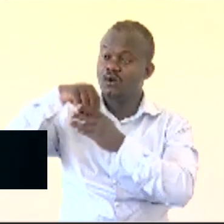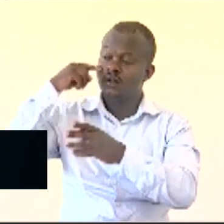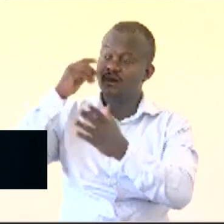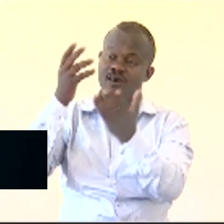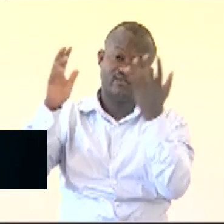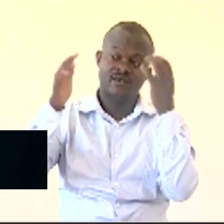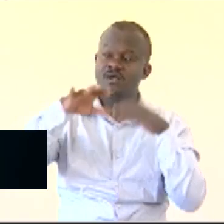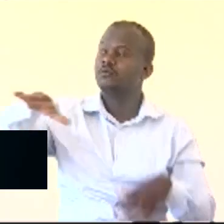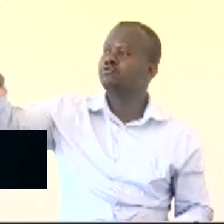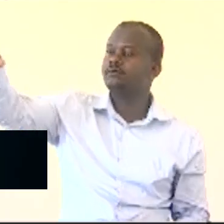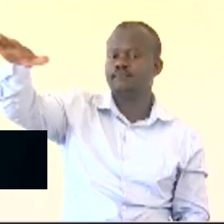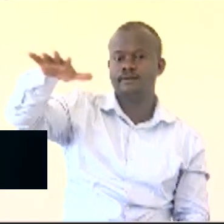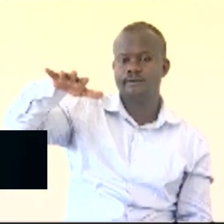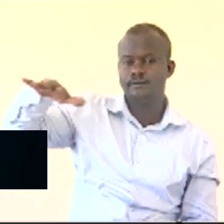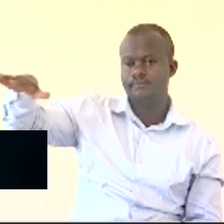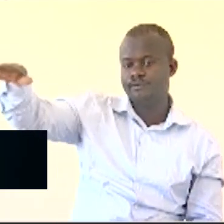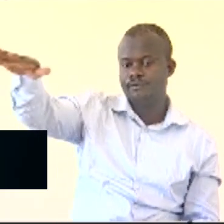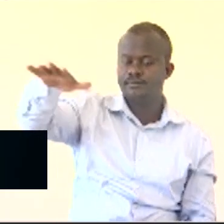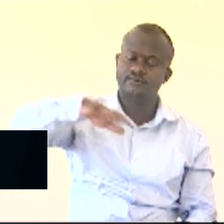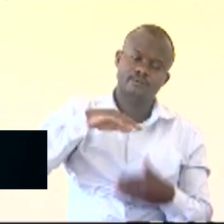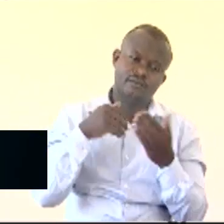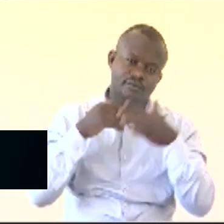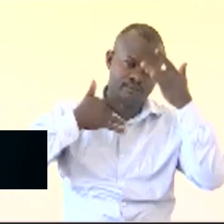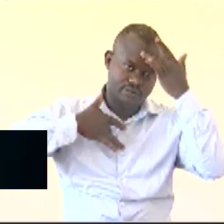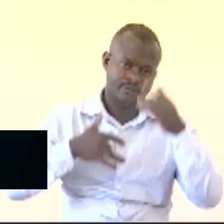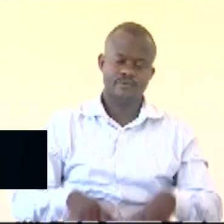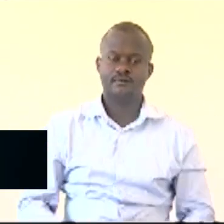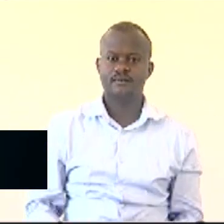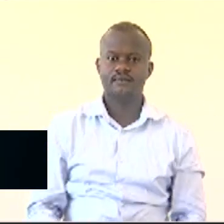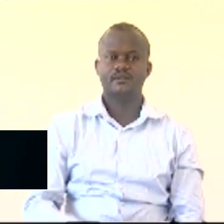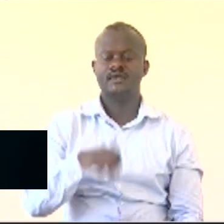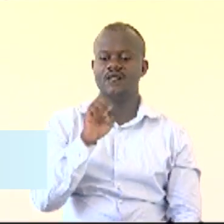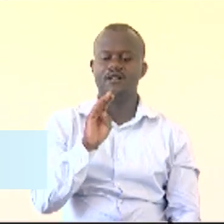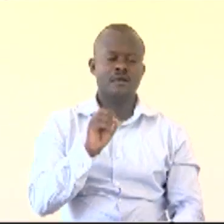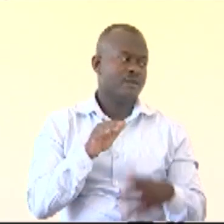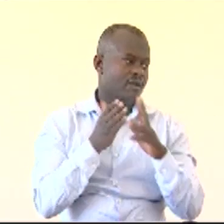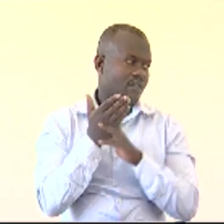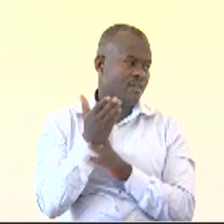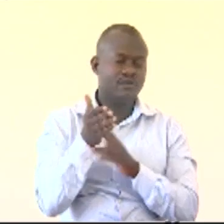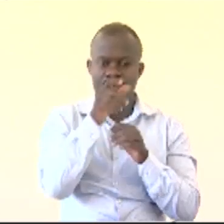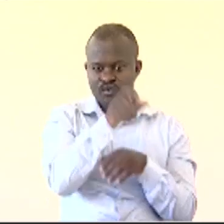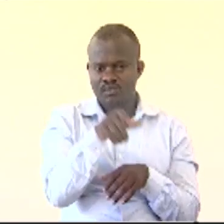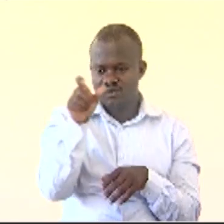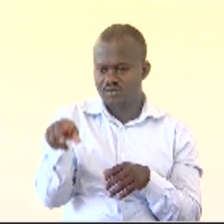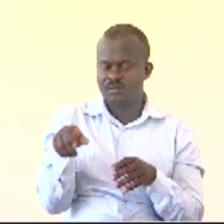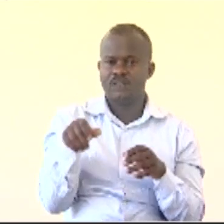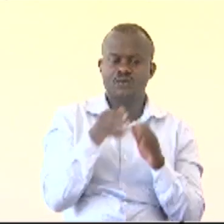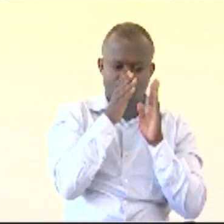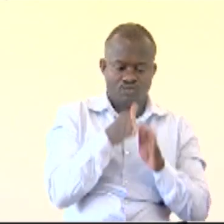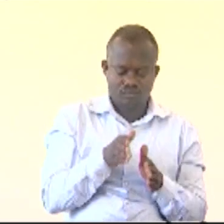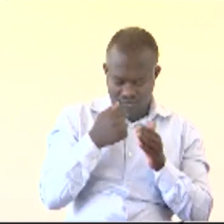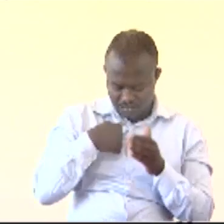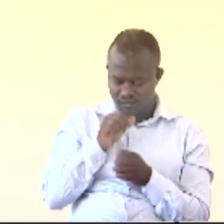Eventually, people could be affected with Ebola. Ebola then spreads through human-to-human